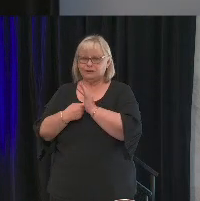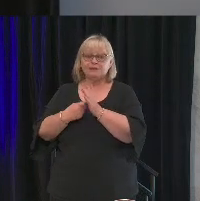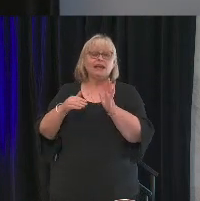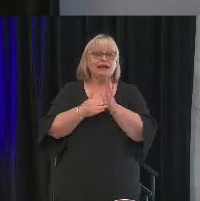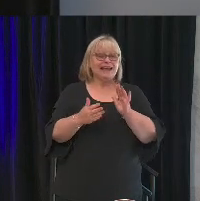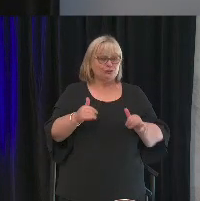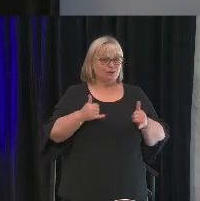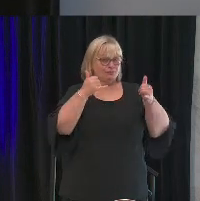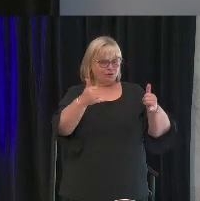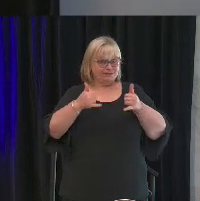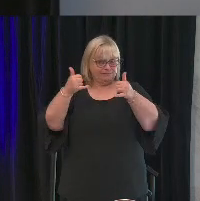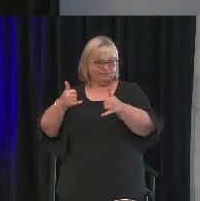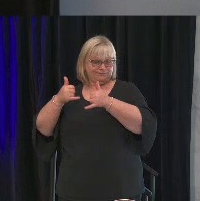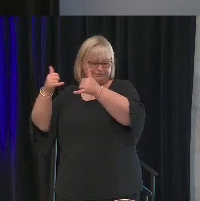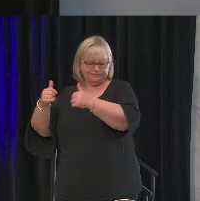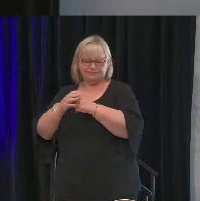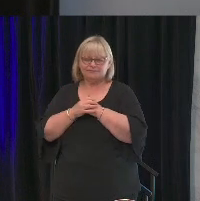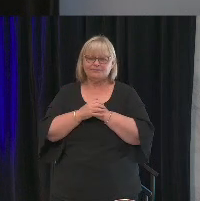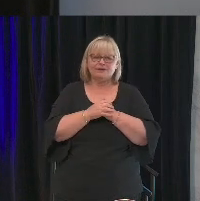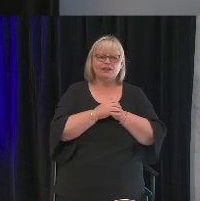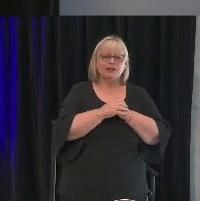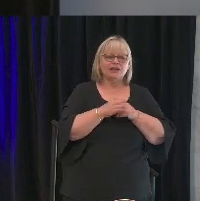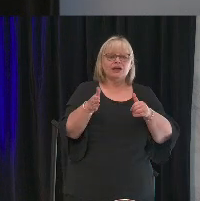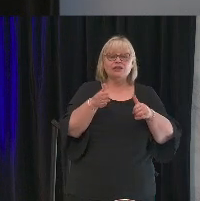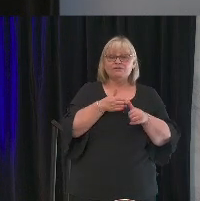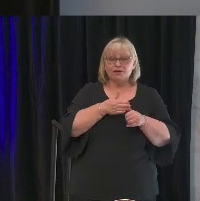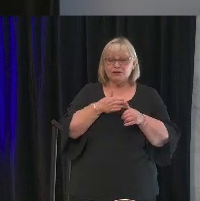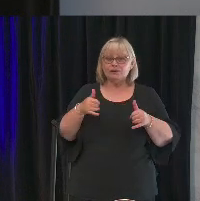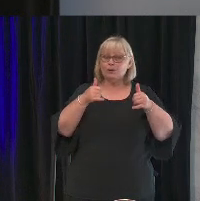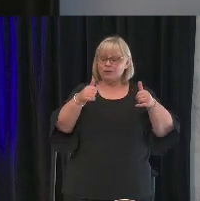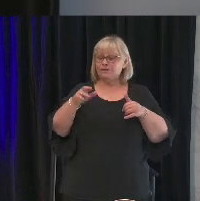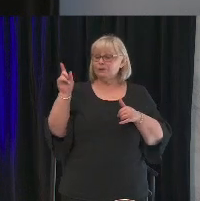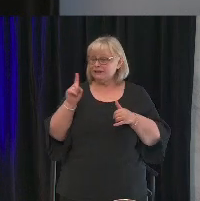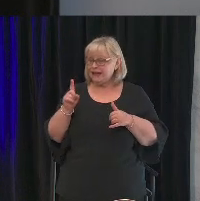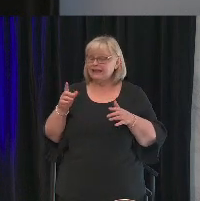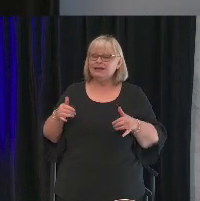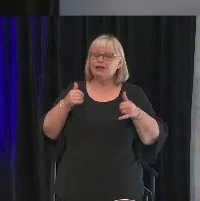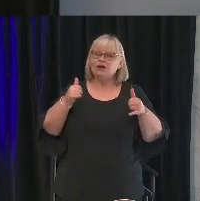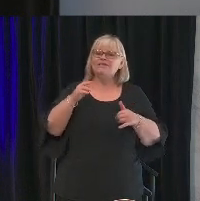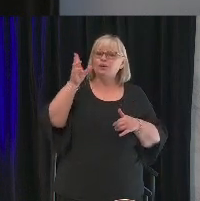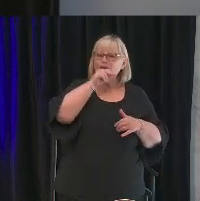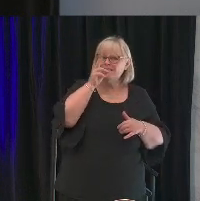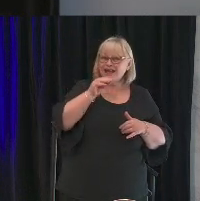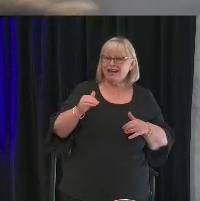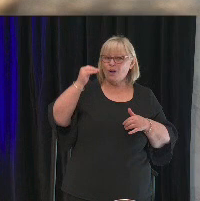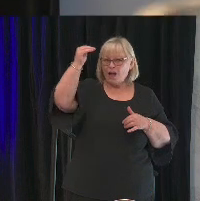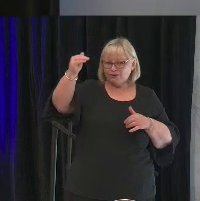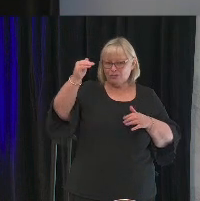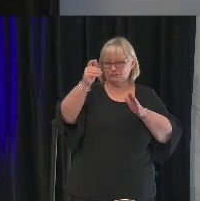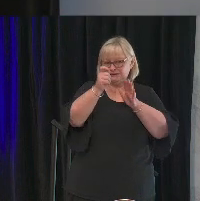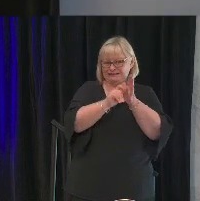to the presentation of the awards. The first award for today will be the Award for Young Adult